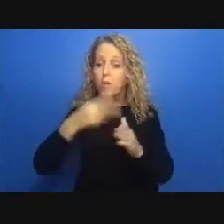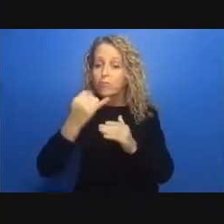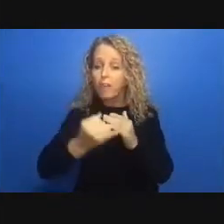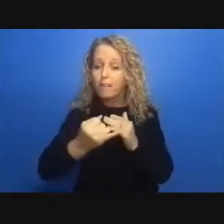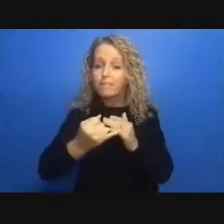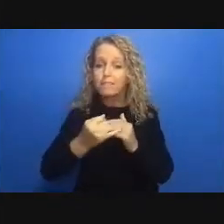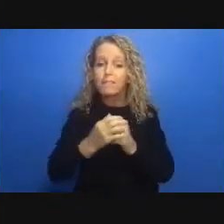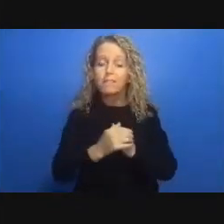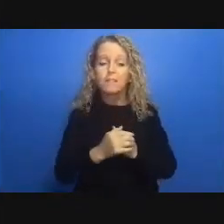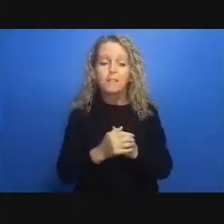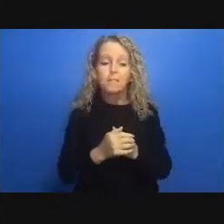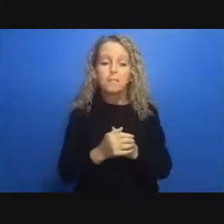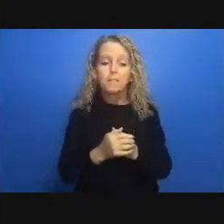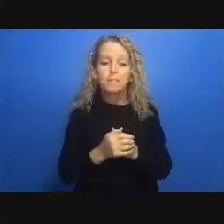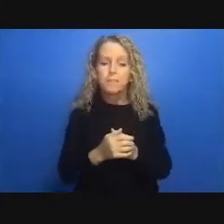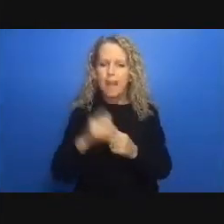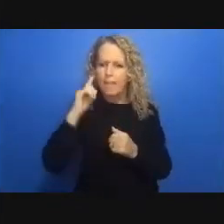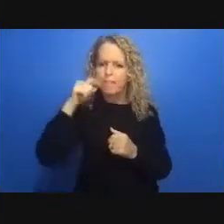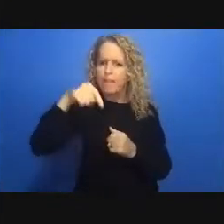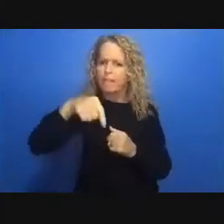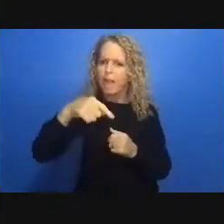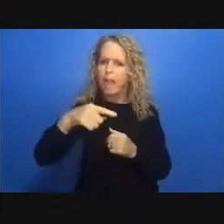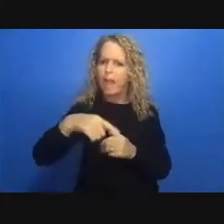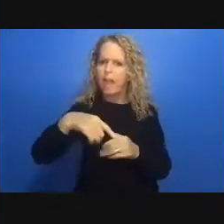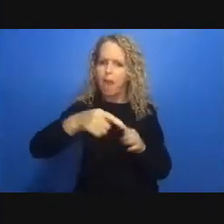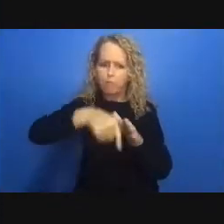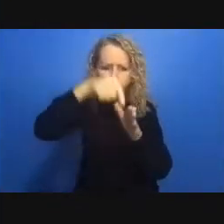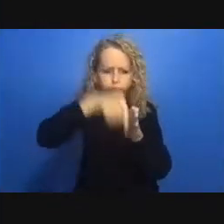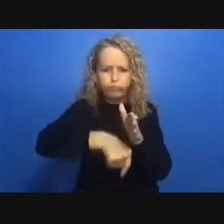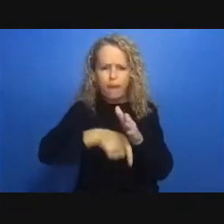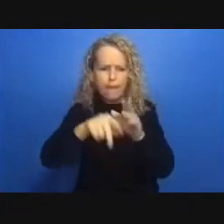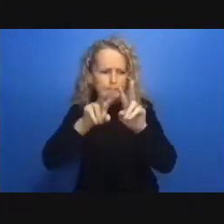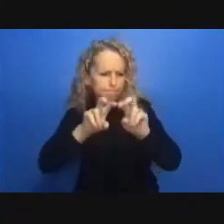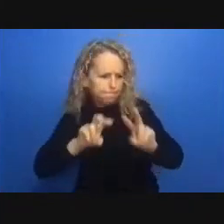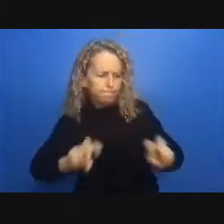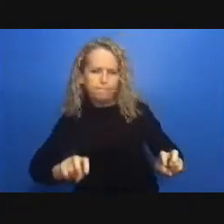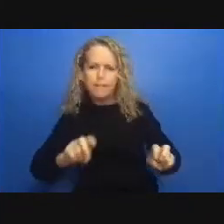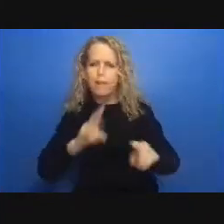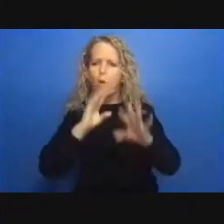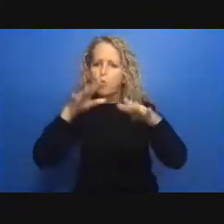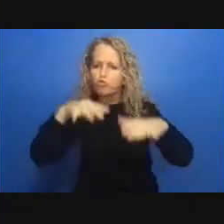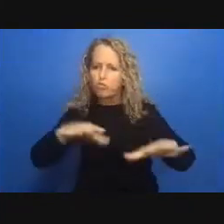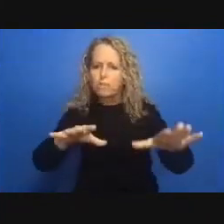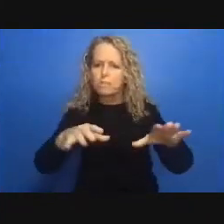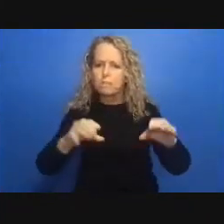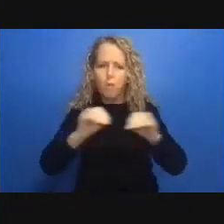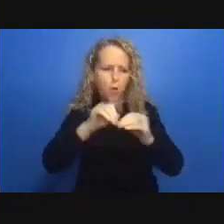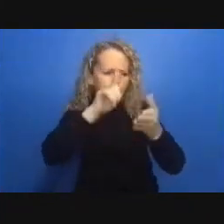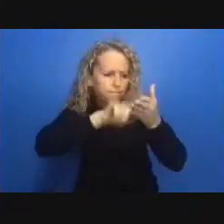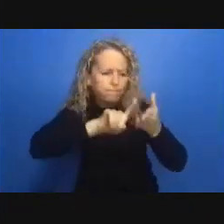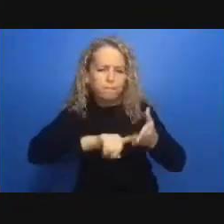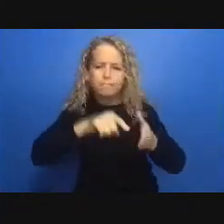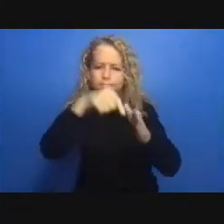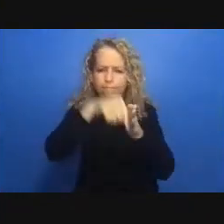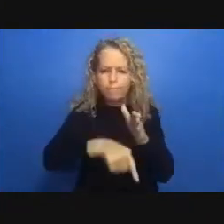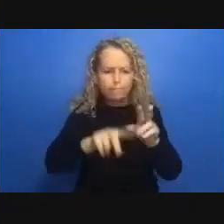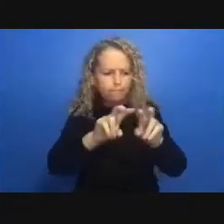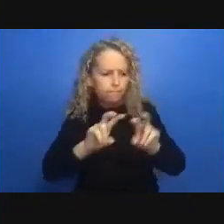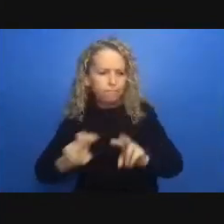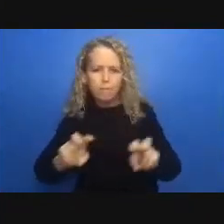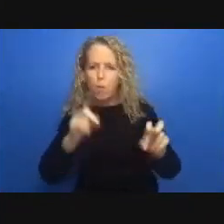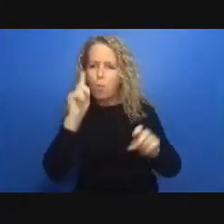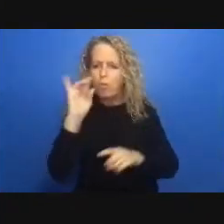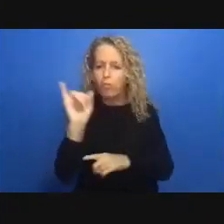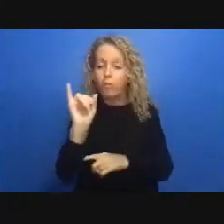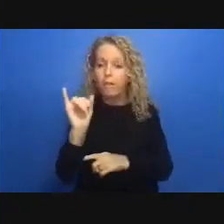I think these guys are data miners of the ocean. It's a very, this is where our economy will grow. It's with initiatives like that, and